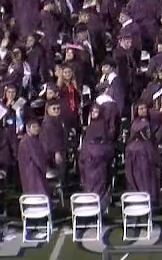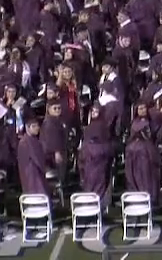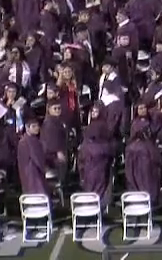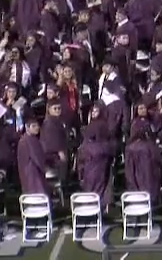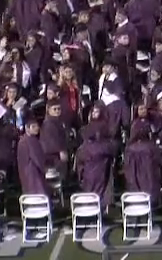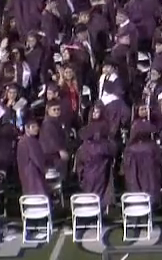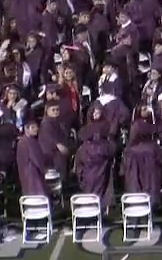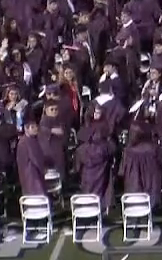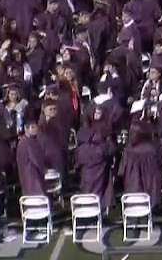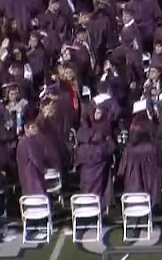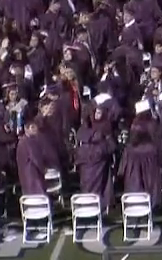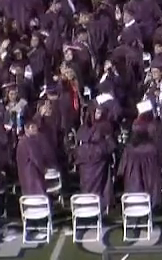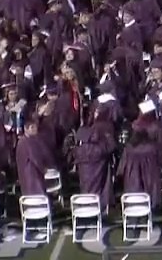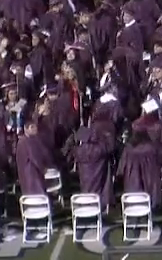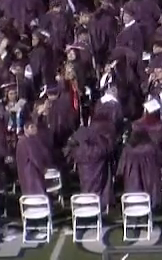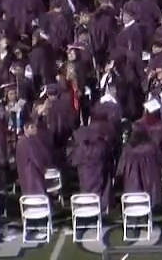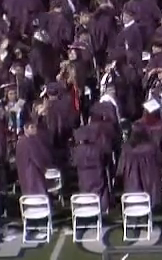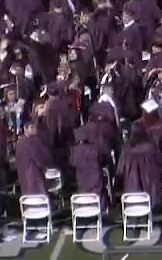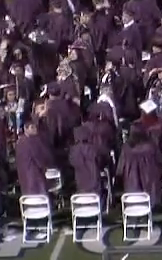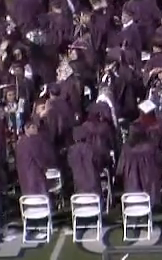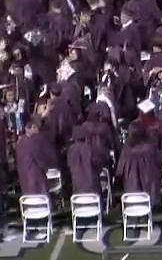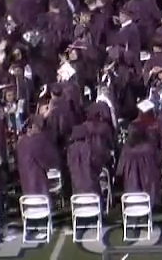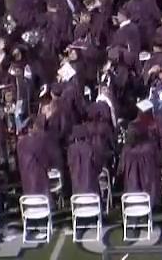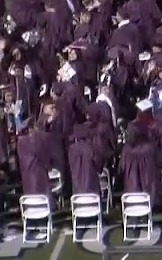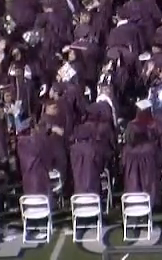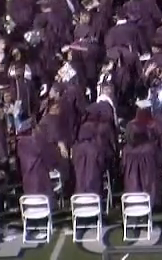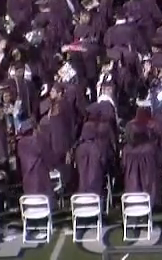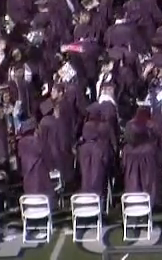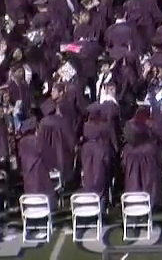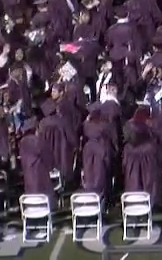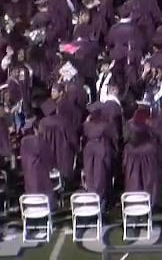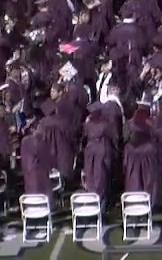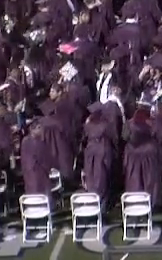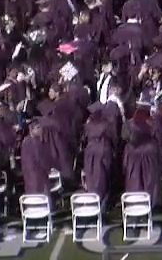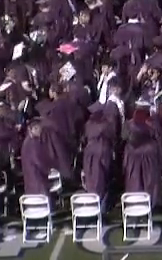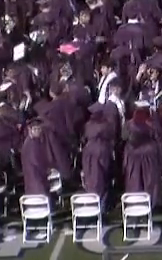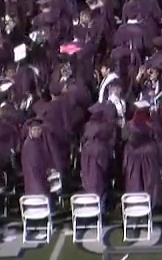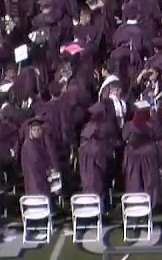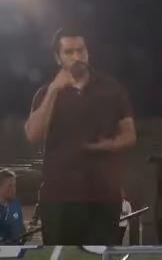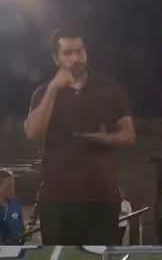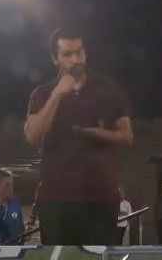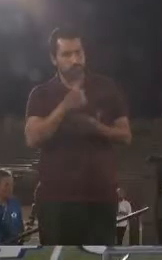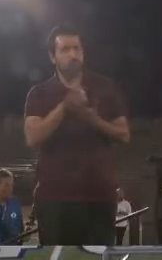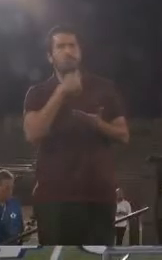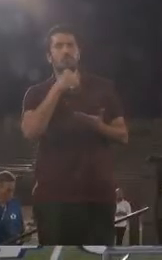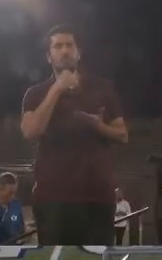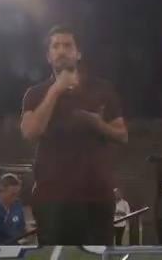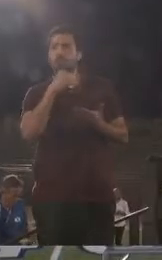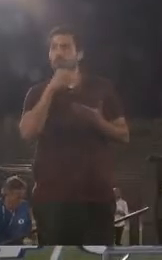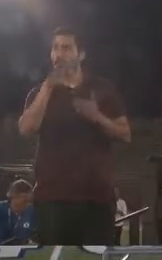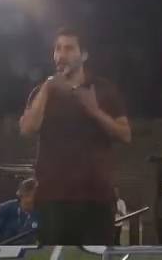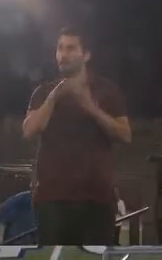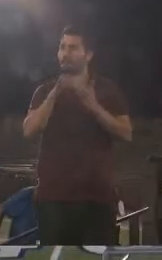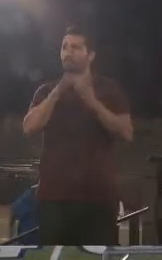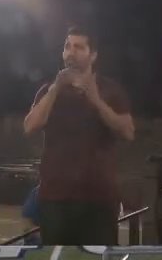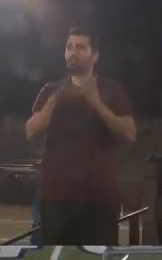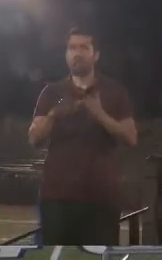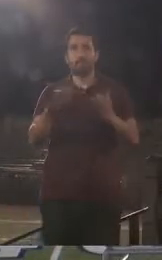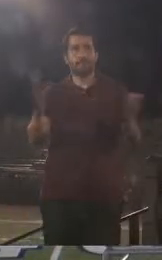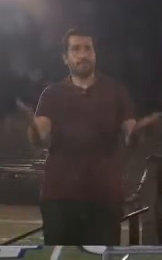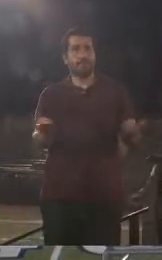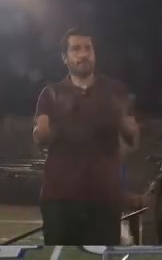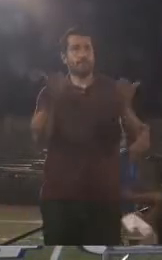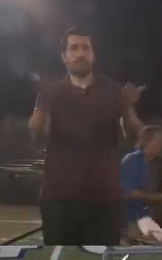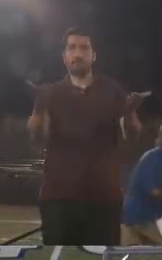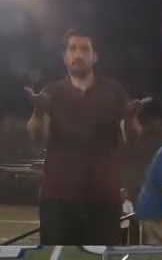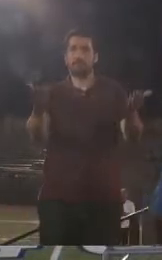Ms. Leticia Ozuna, I do hereby certify that all of the students standing before